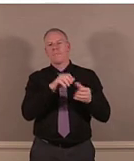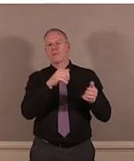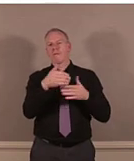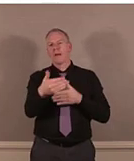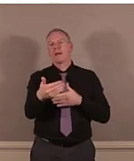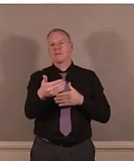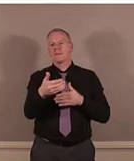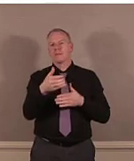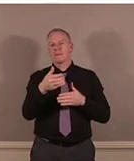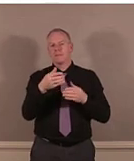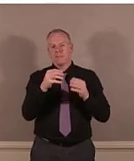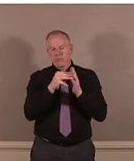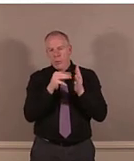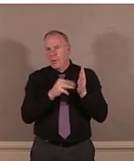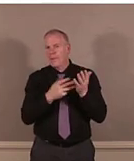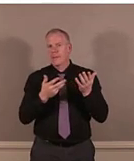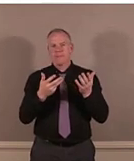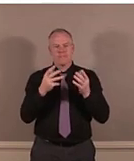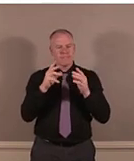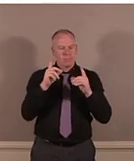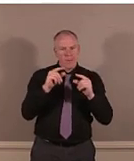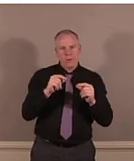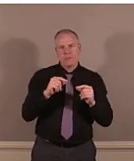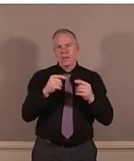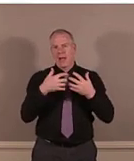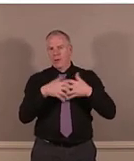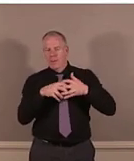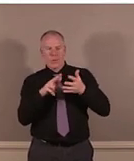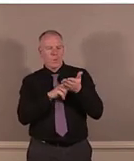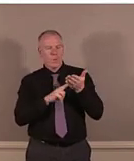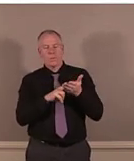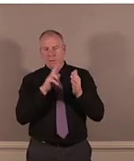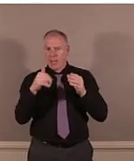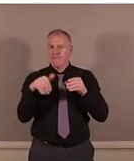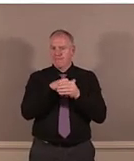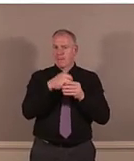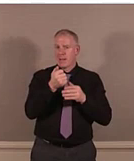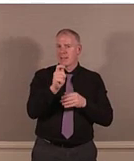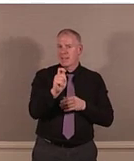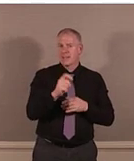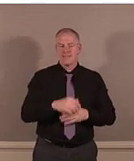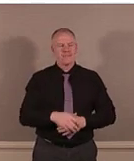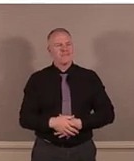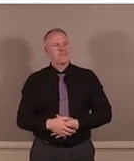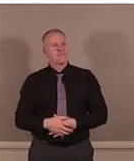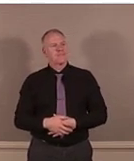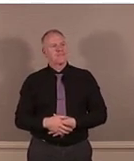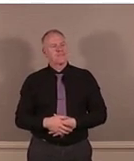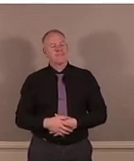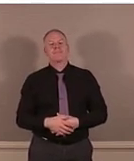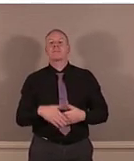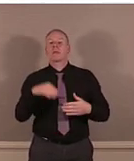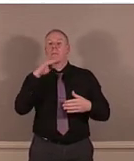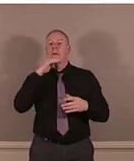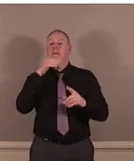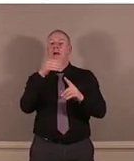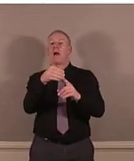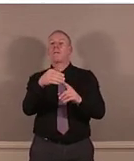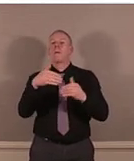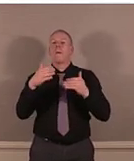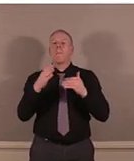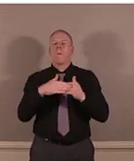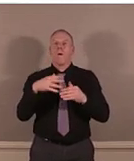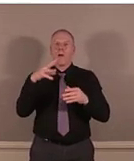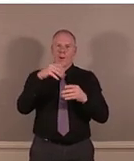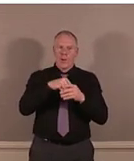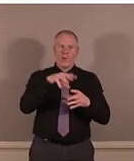and into the software and the devices that you particularly use. So this really is moving us towards more